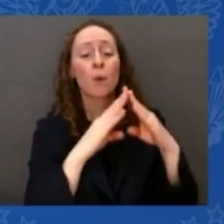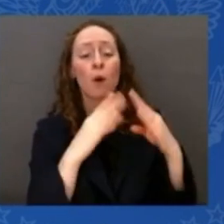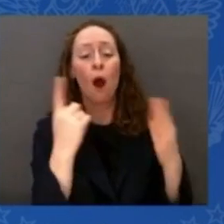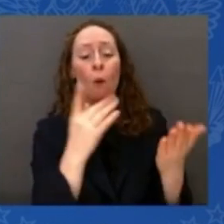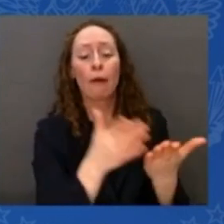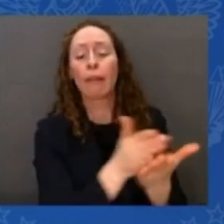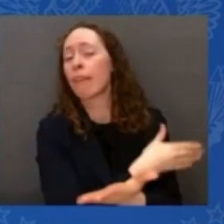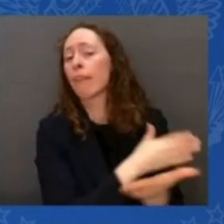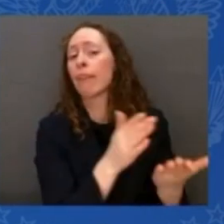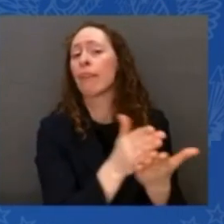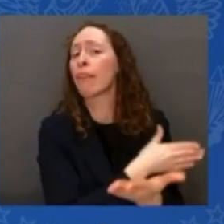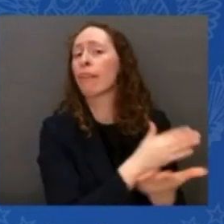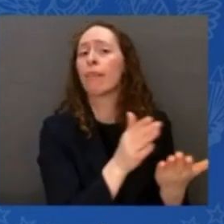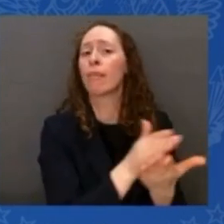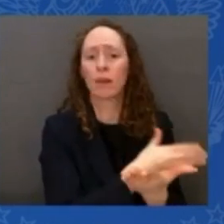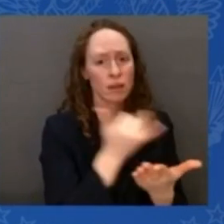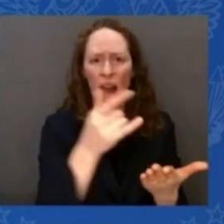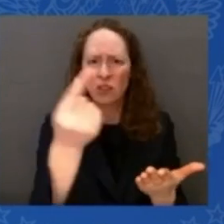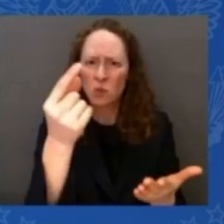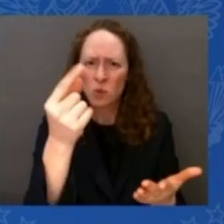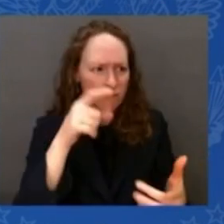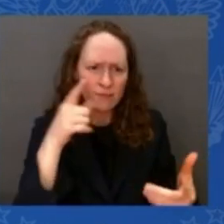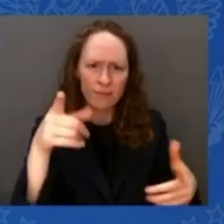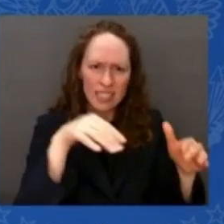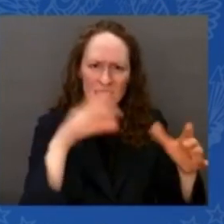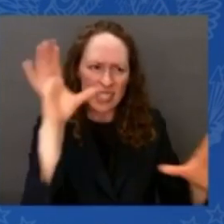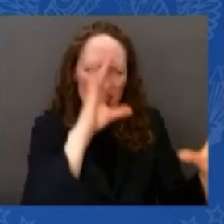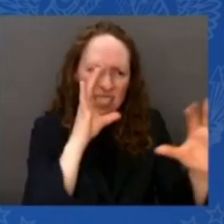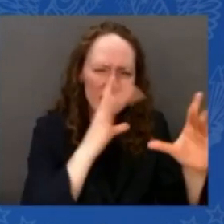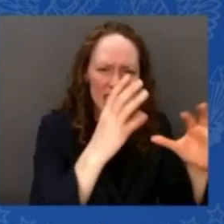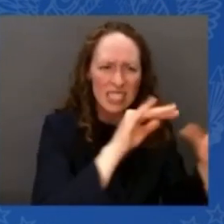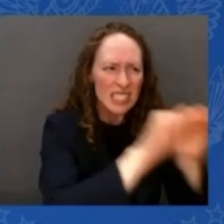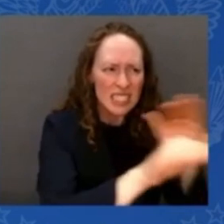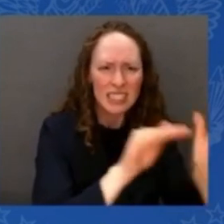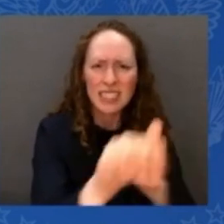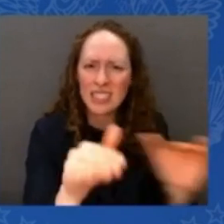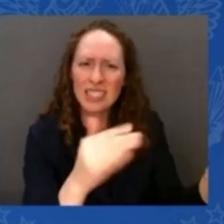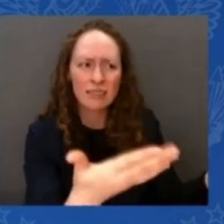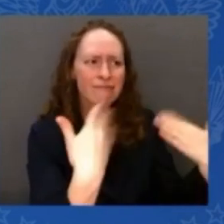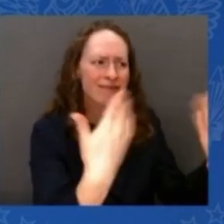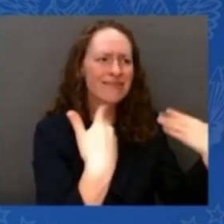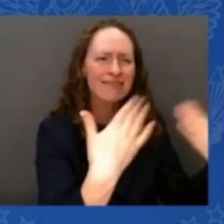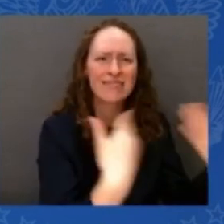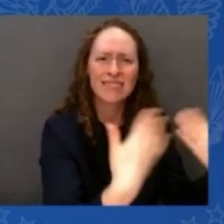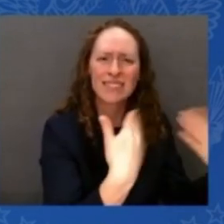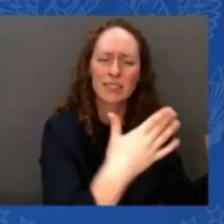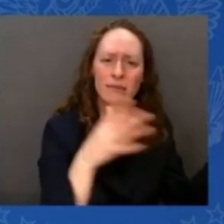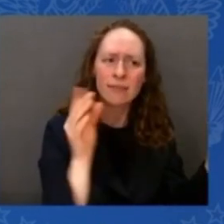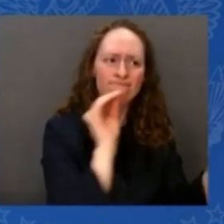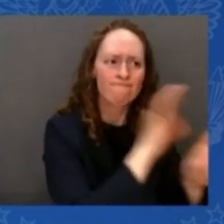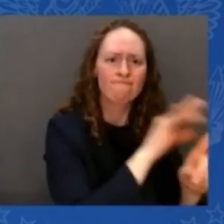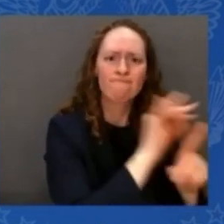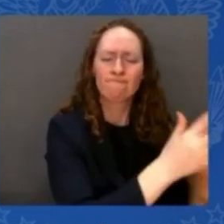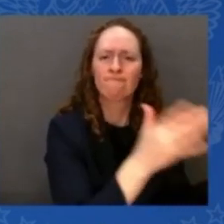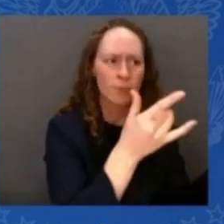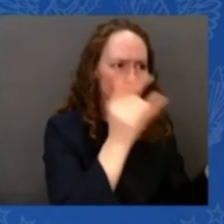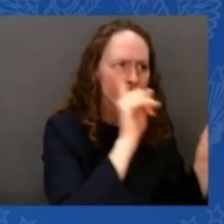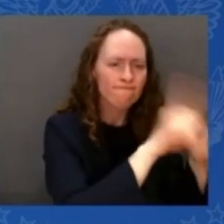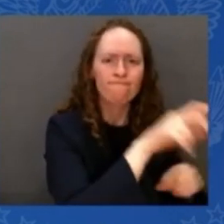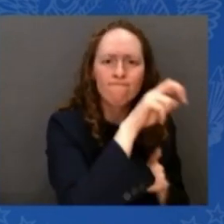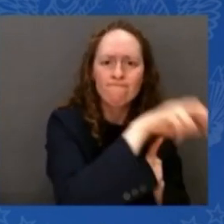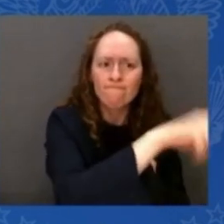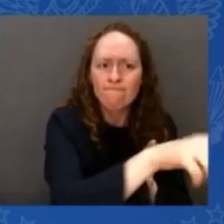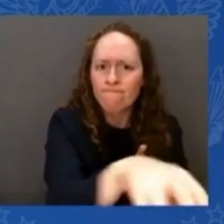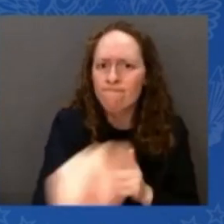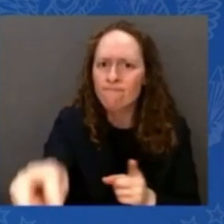that everyone had equal access to this life-saving shots. And it worked. We came